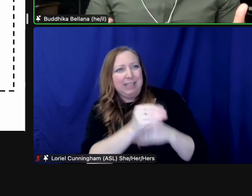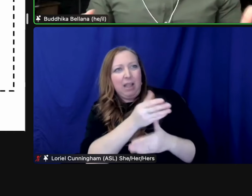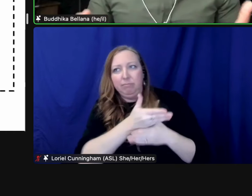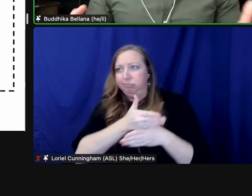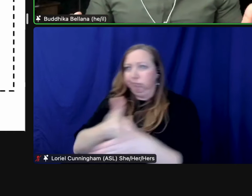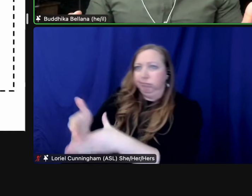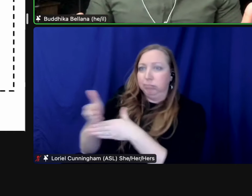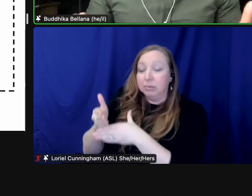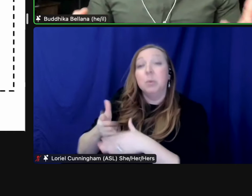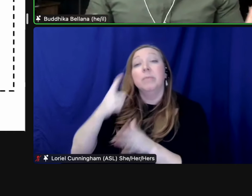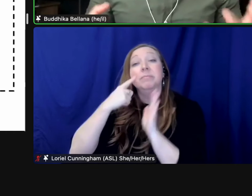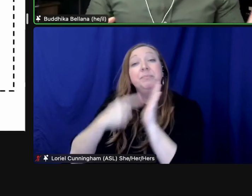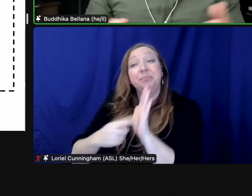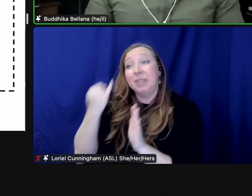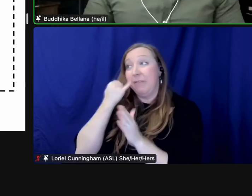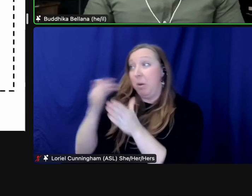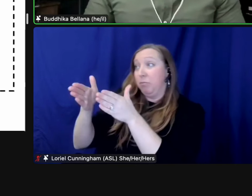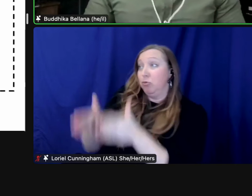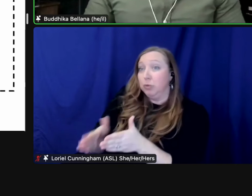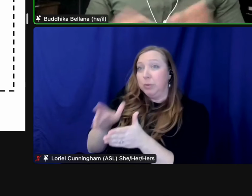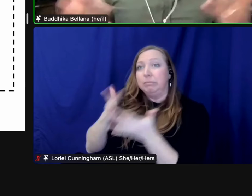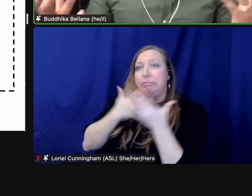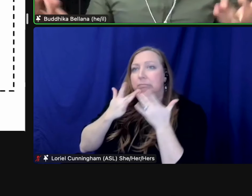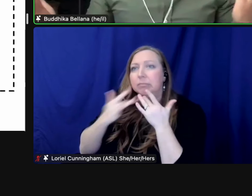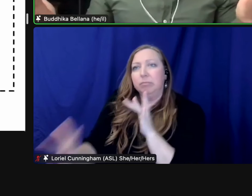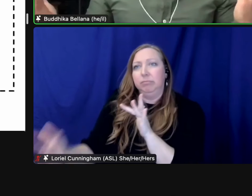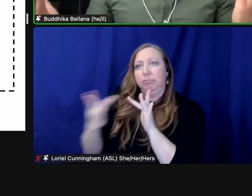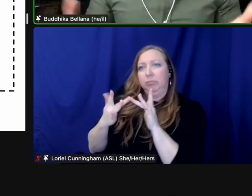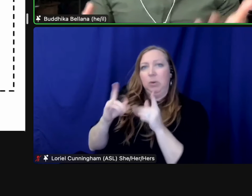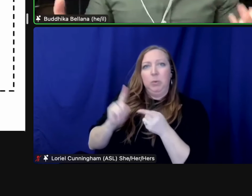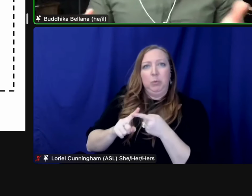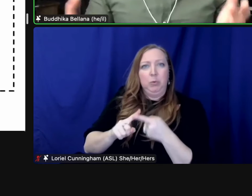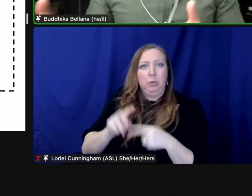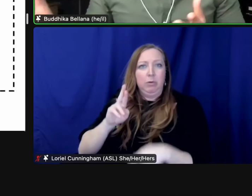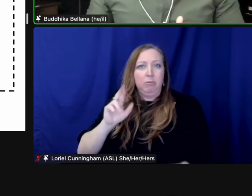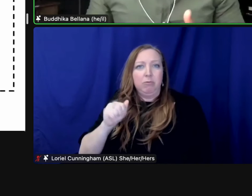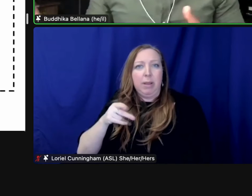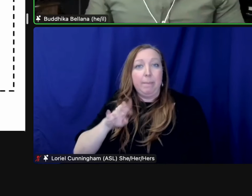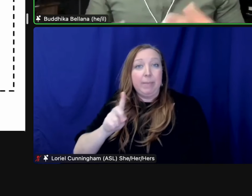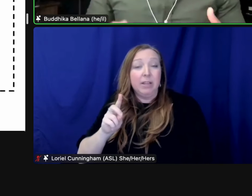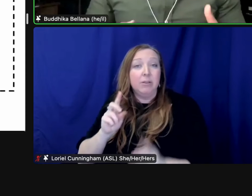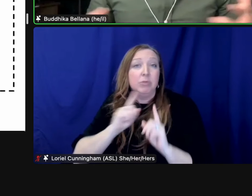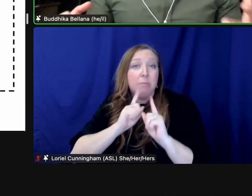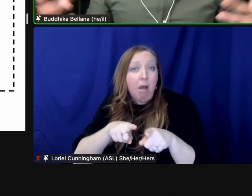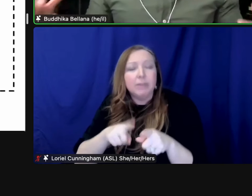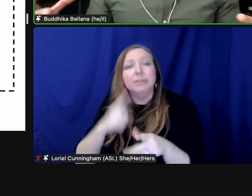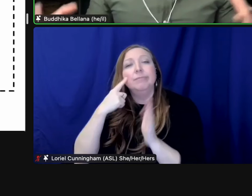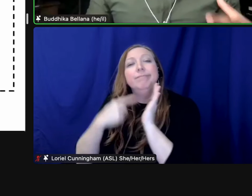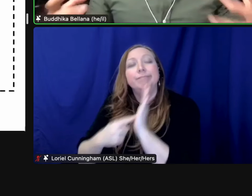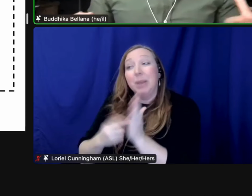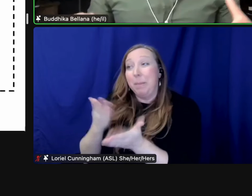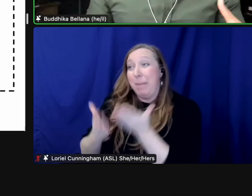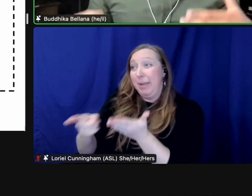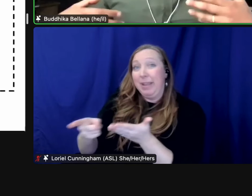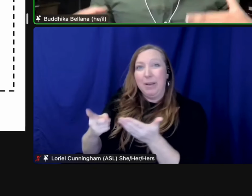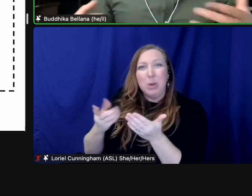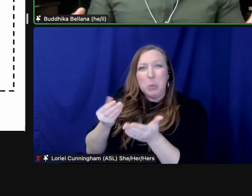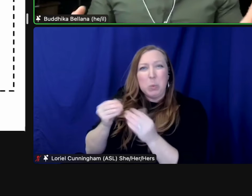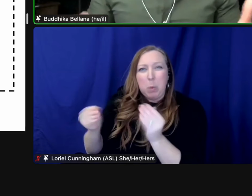out to the Rapid Response List because maybe, for example, they don't have money for rent this month, then individuals with wealth are able